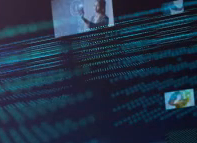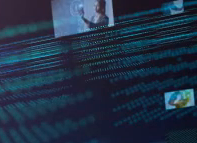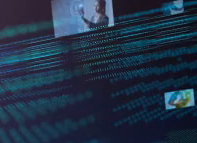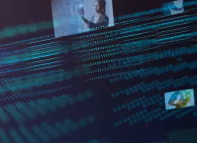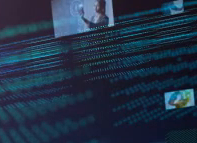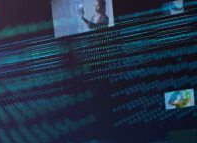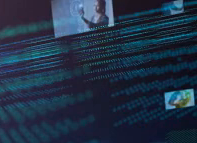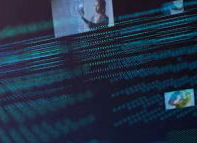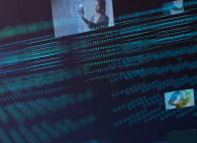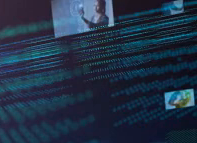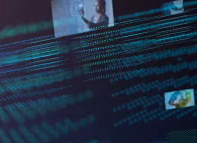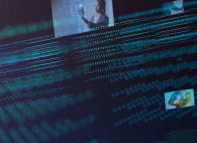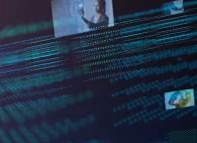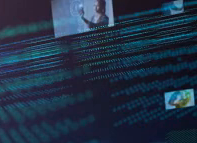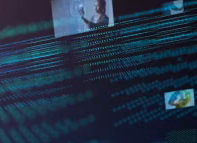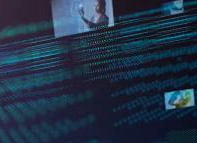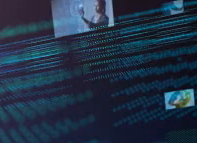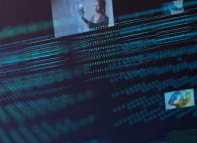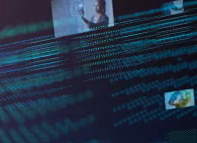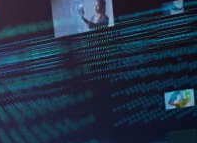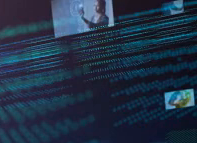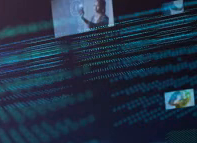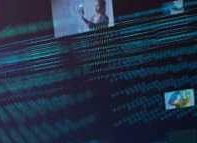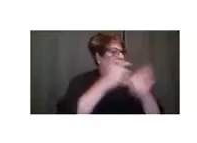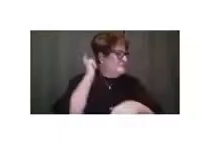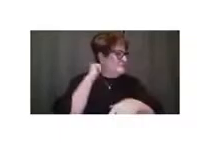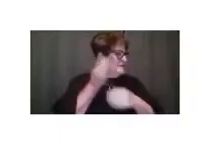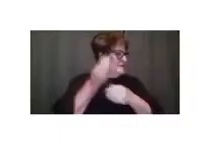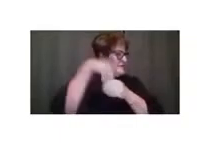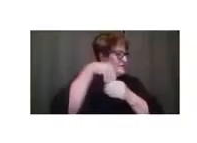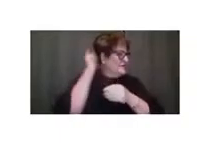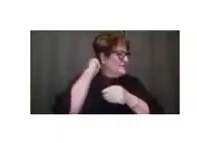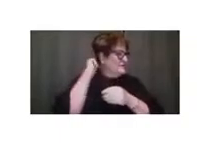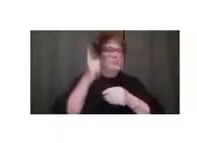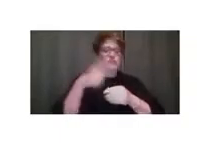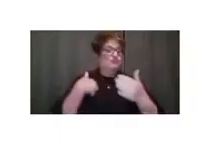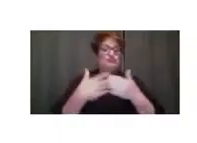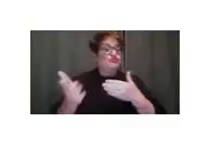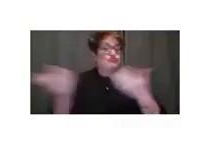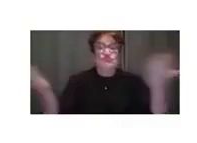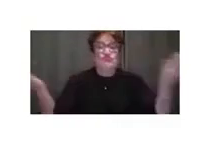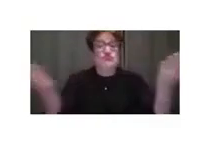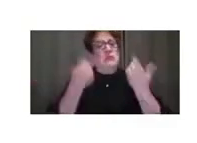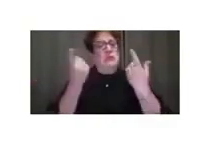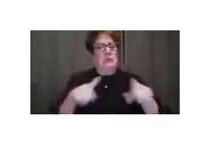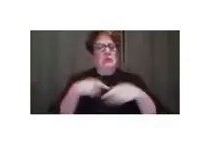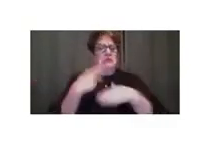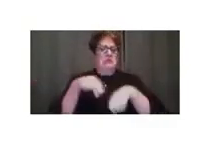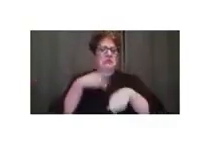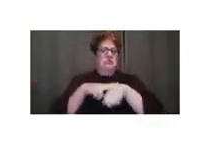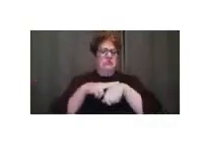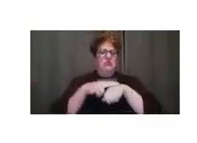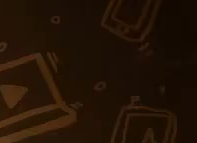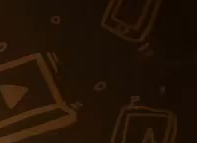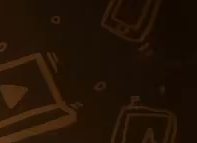quickly and easily into categories by our unconscious mind, without us even realizing it is happening. As information comes into